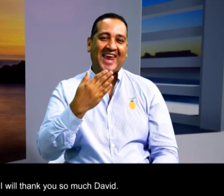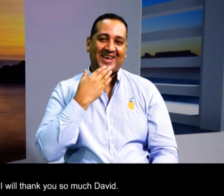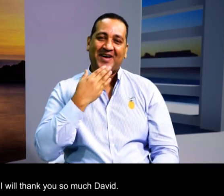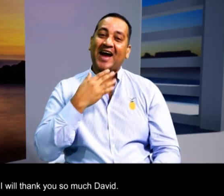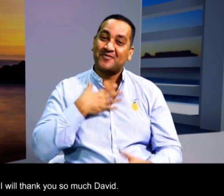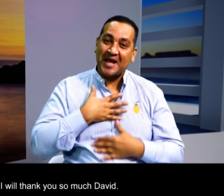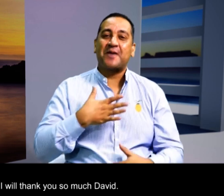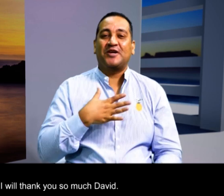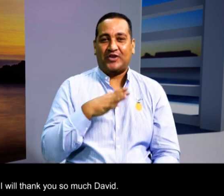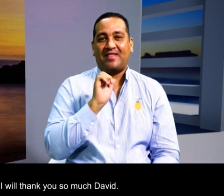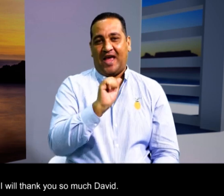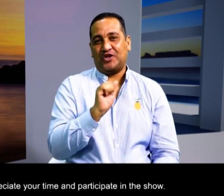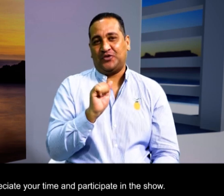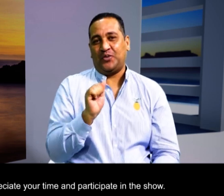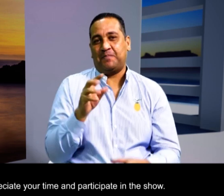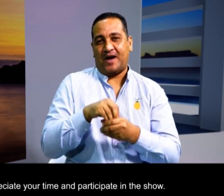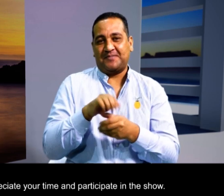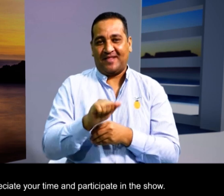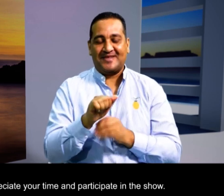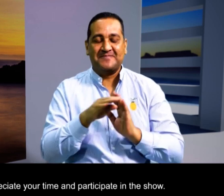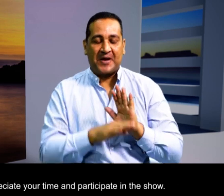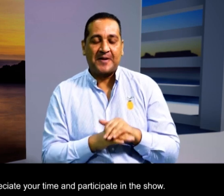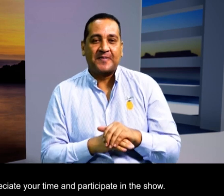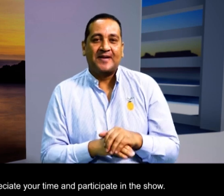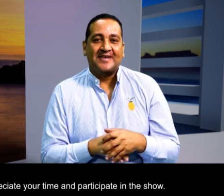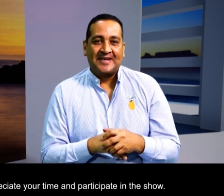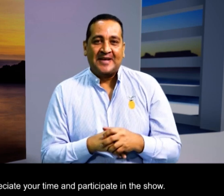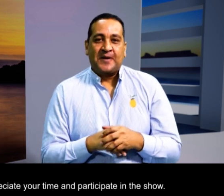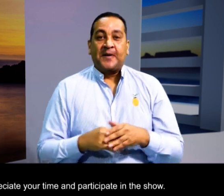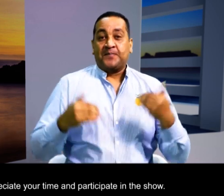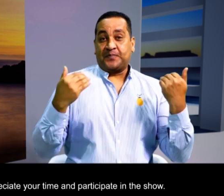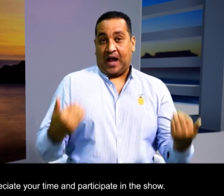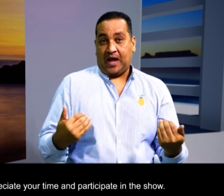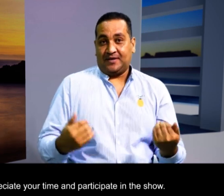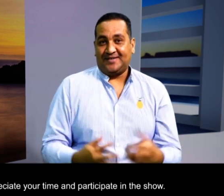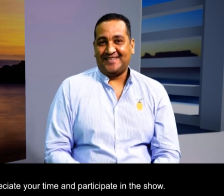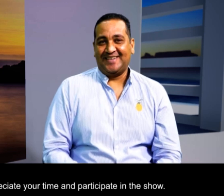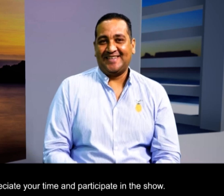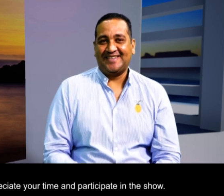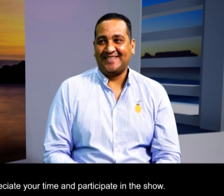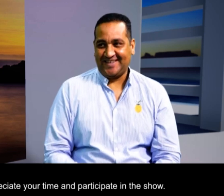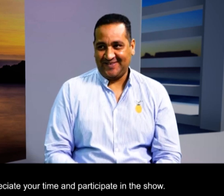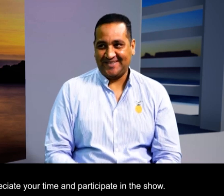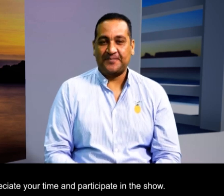I will. Thank you so much, David. We do appreciate your time and participating in the show.